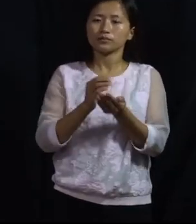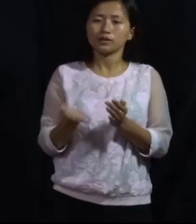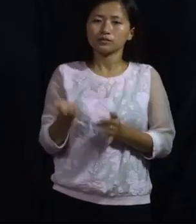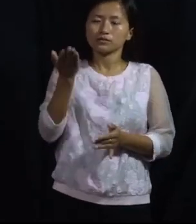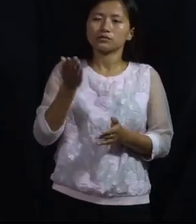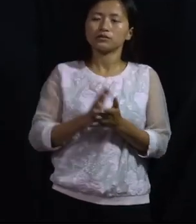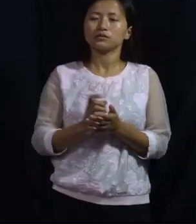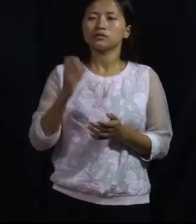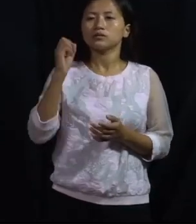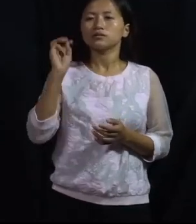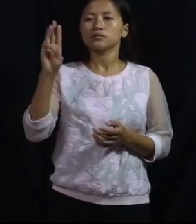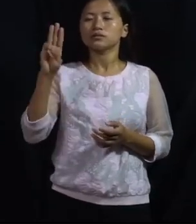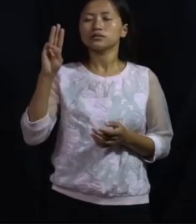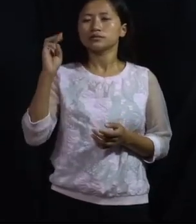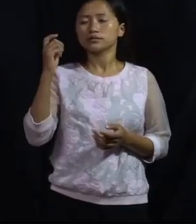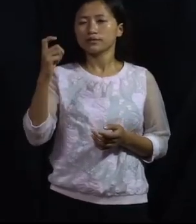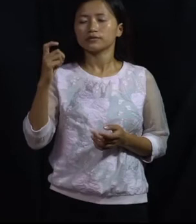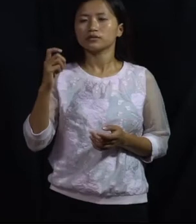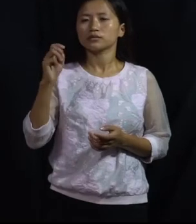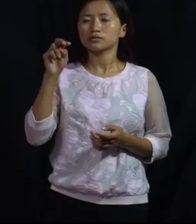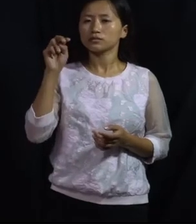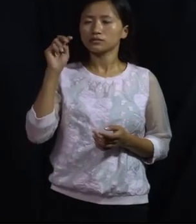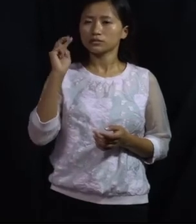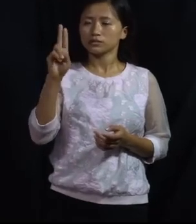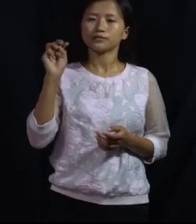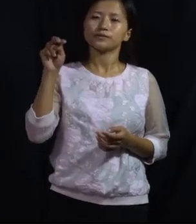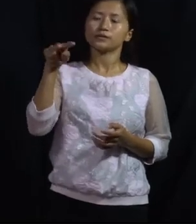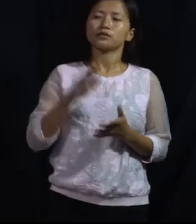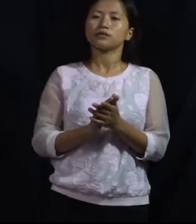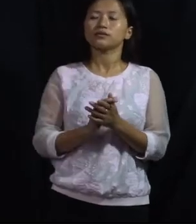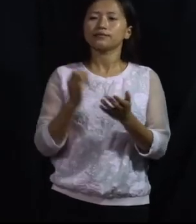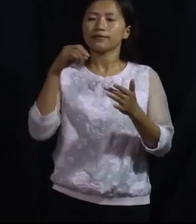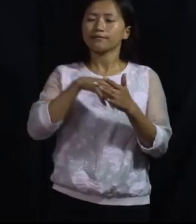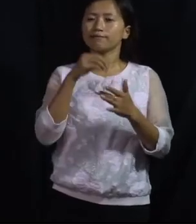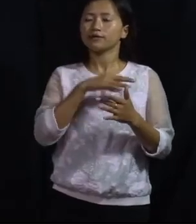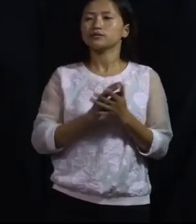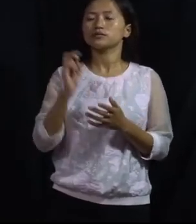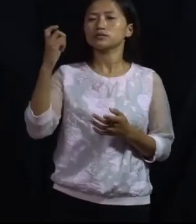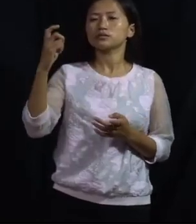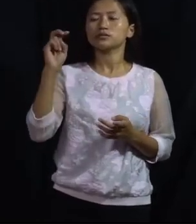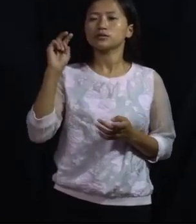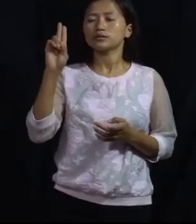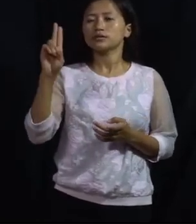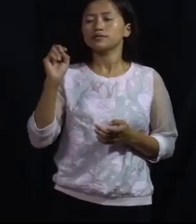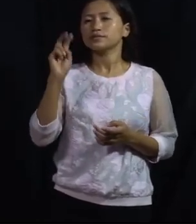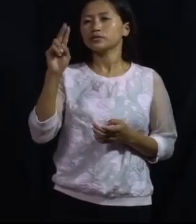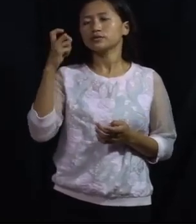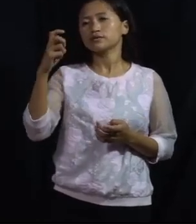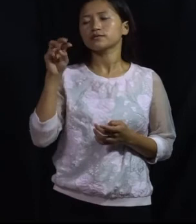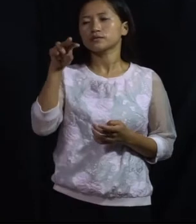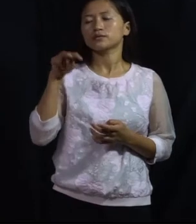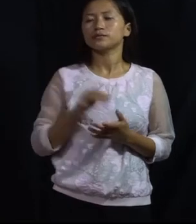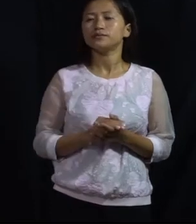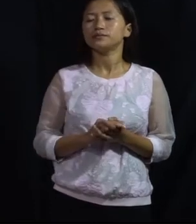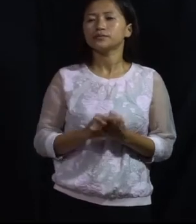at 37,200 after depreciation. Investment stood at 27,000. On the liability side,